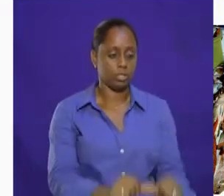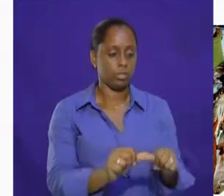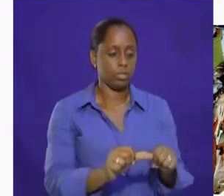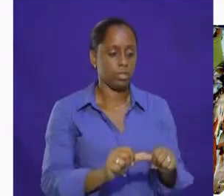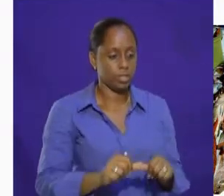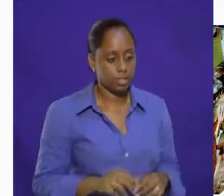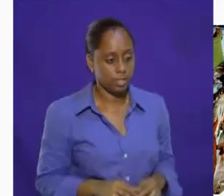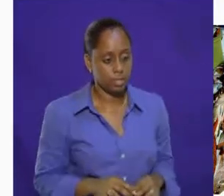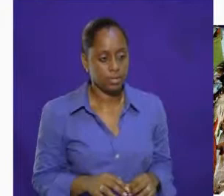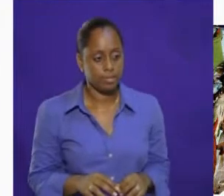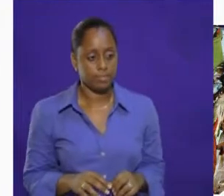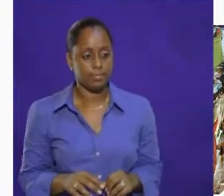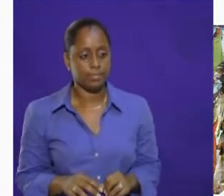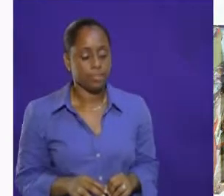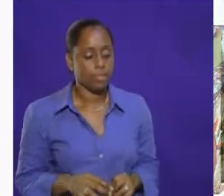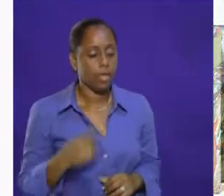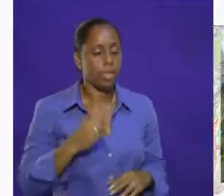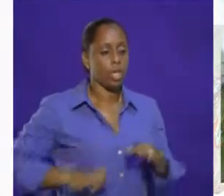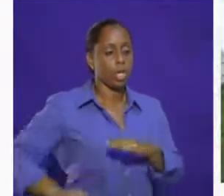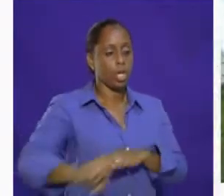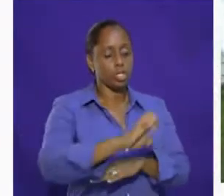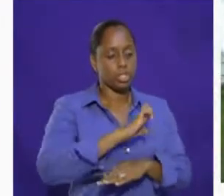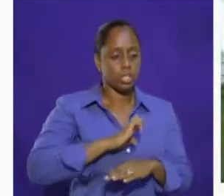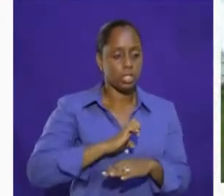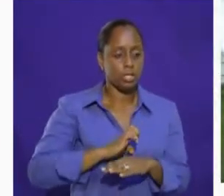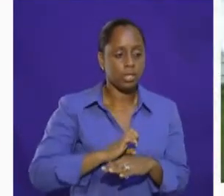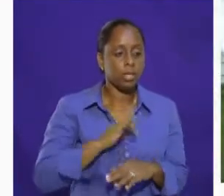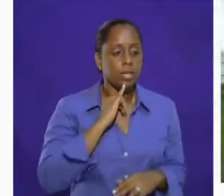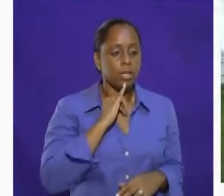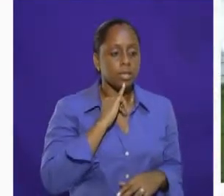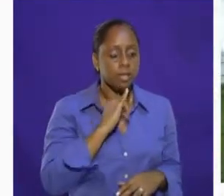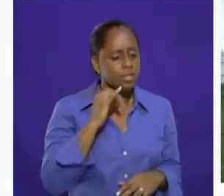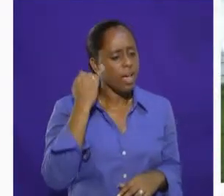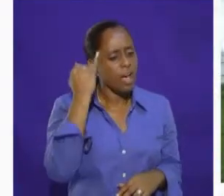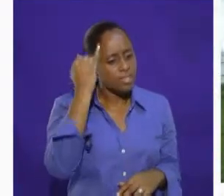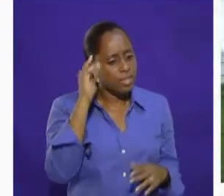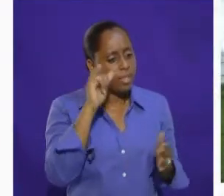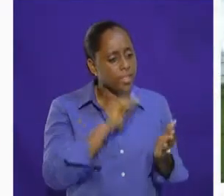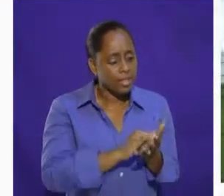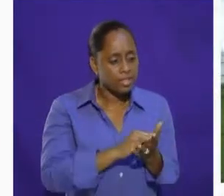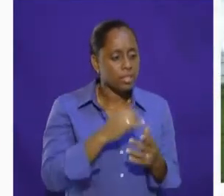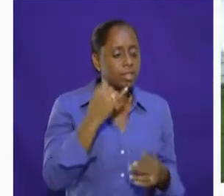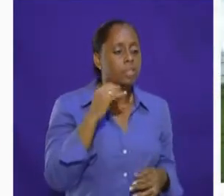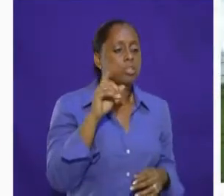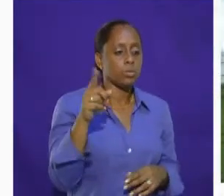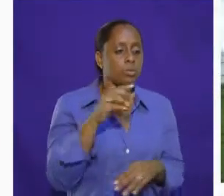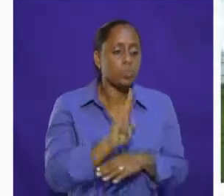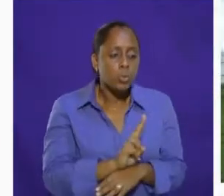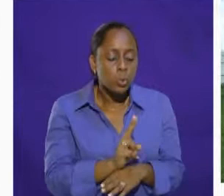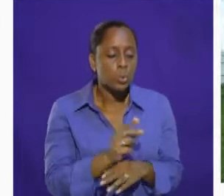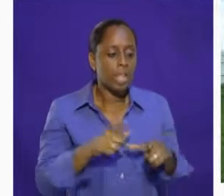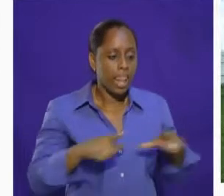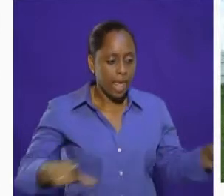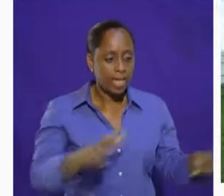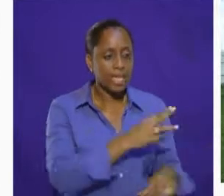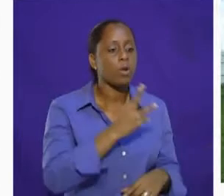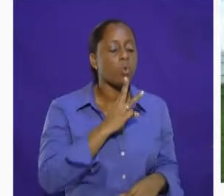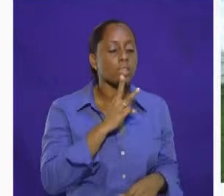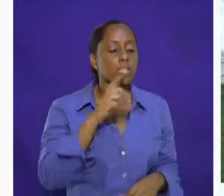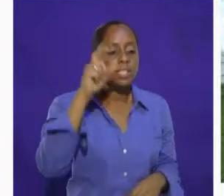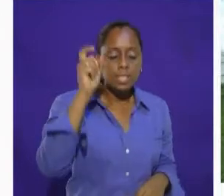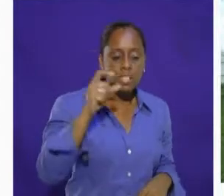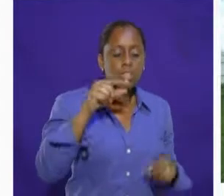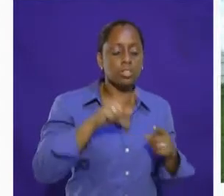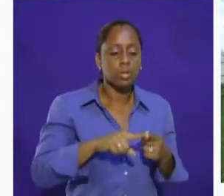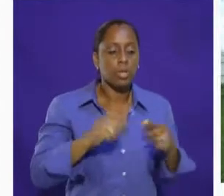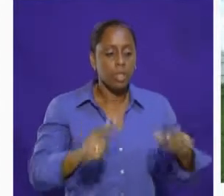for sustainability. The ecological footprint is a concept that calculates the area of land and